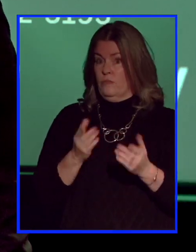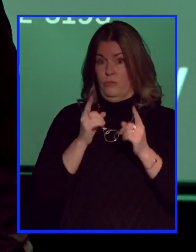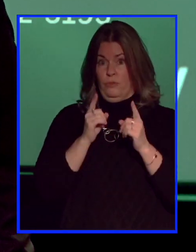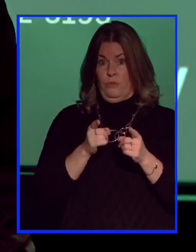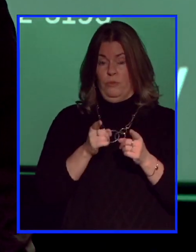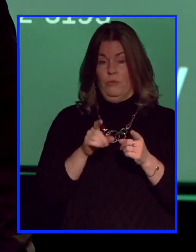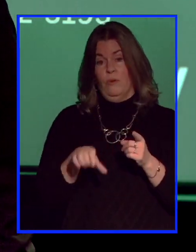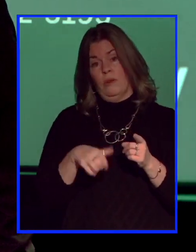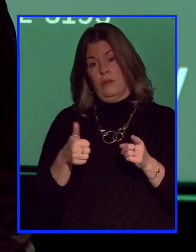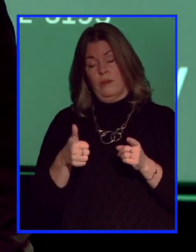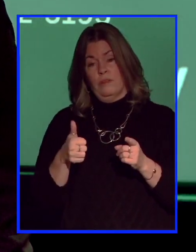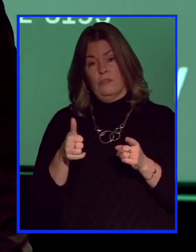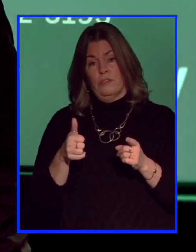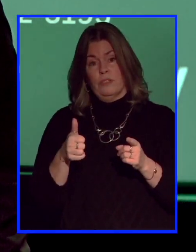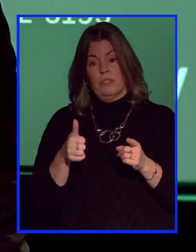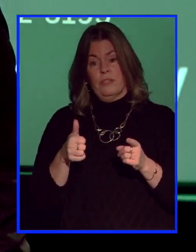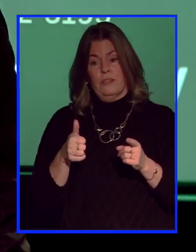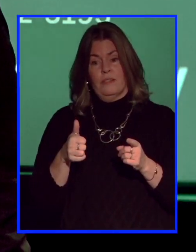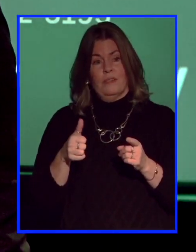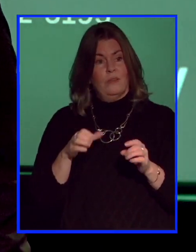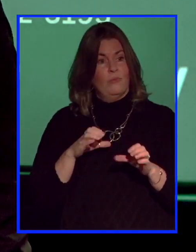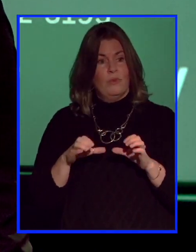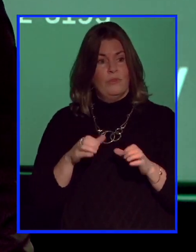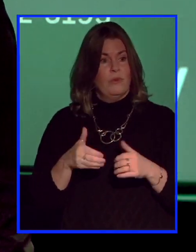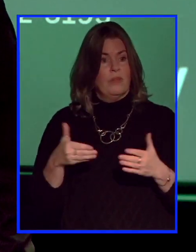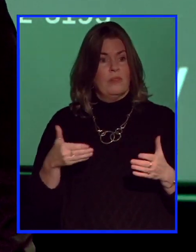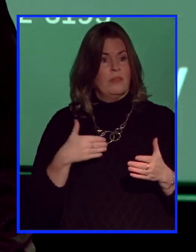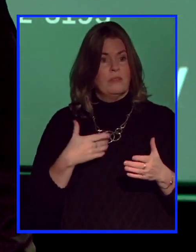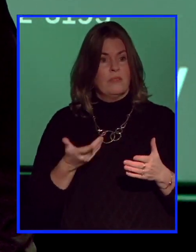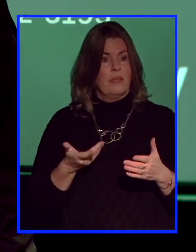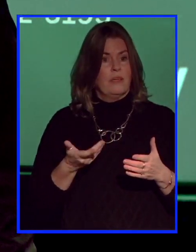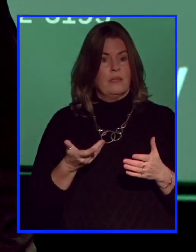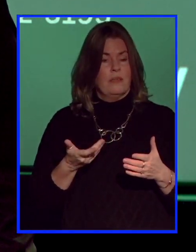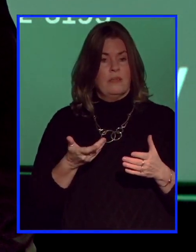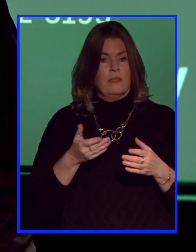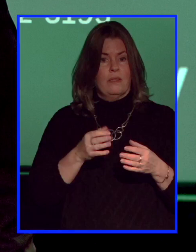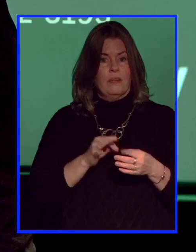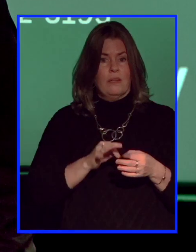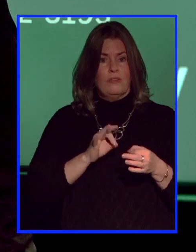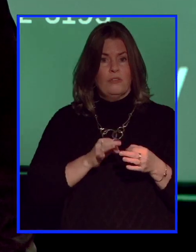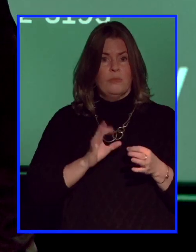others, were doing things like interpreting for our soldiers.